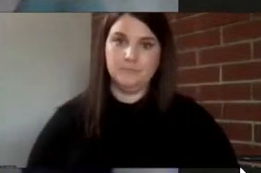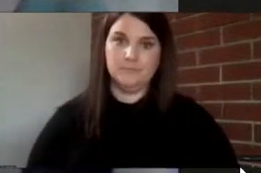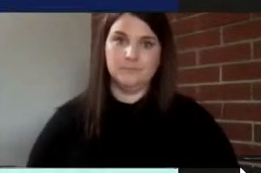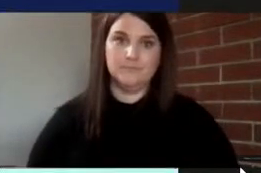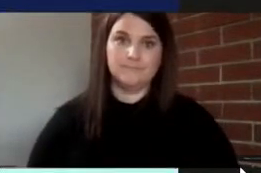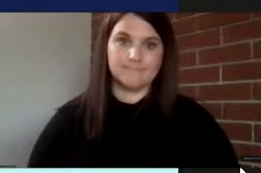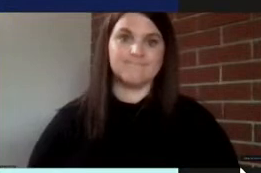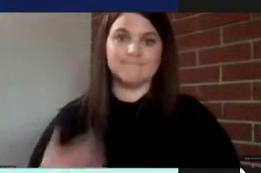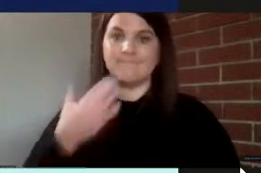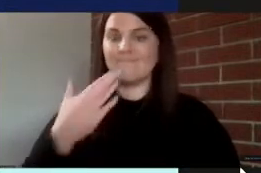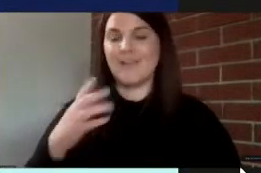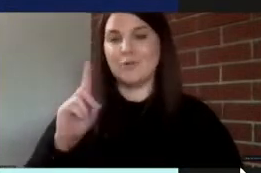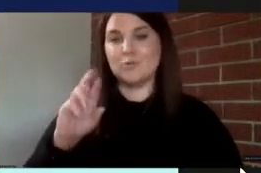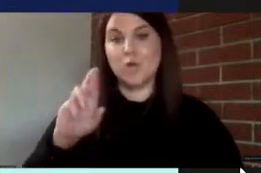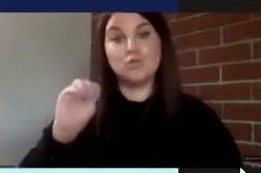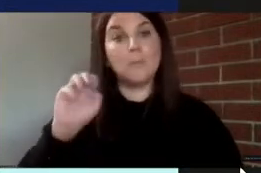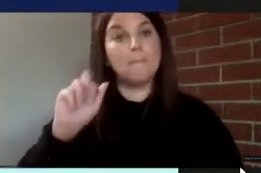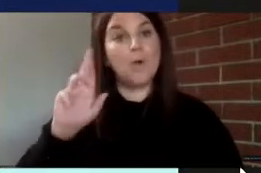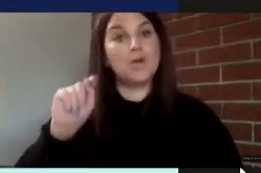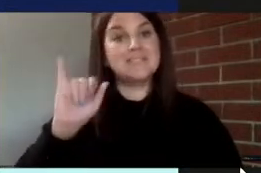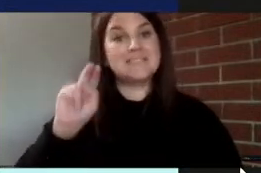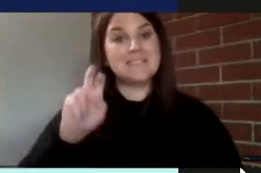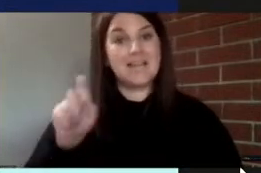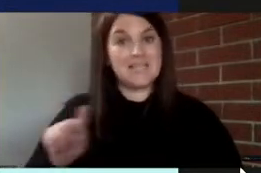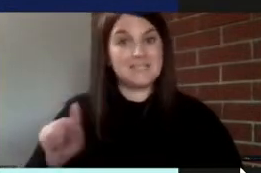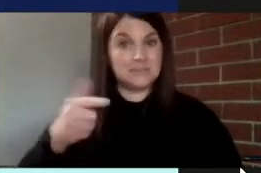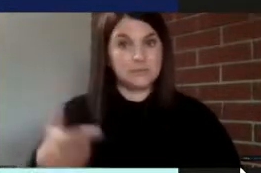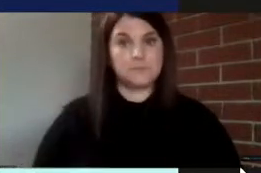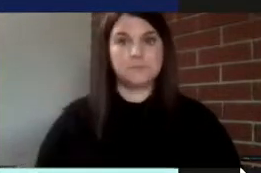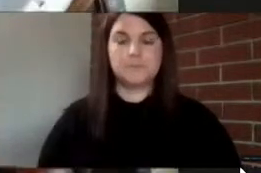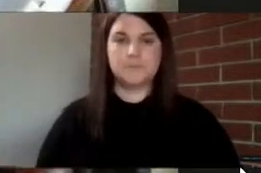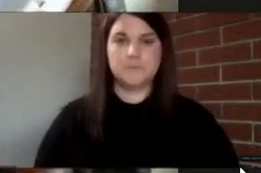Thank you. Dr. Martinez, please.